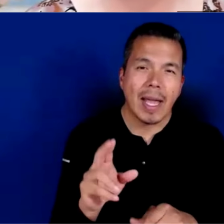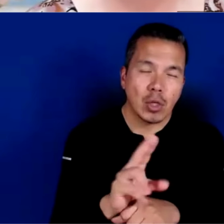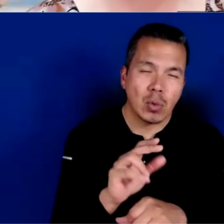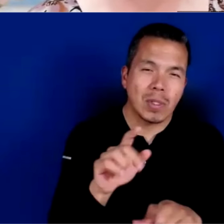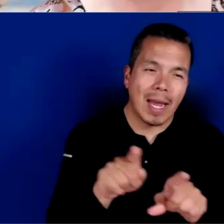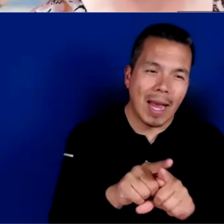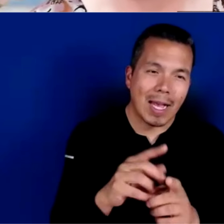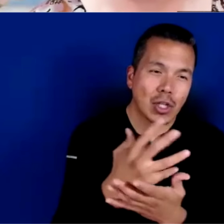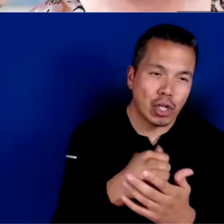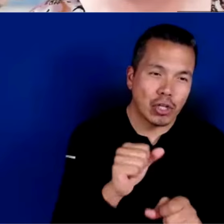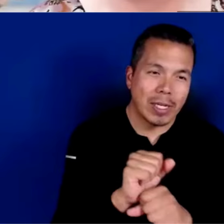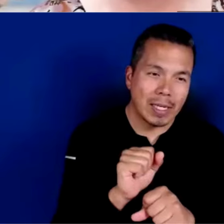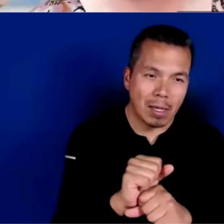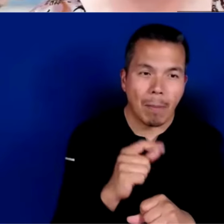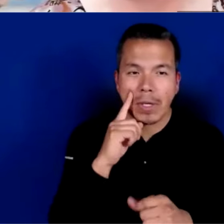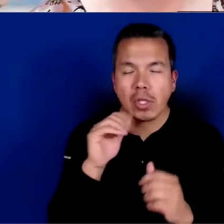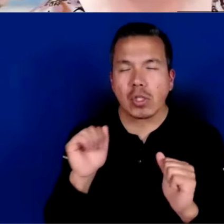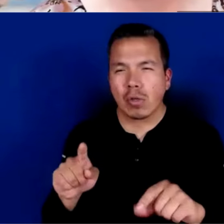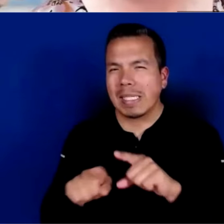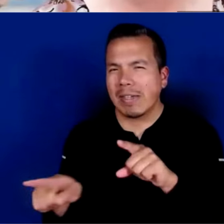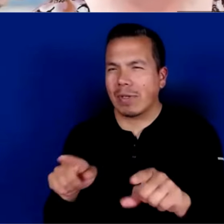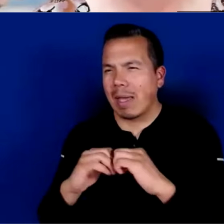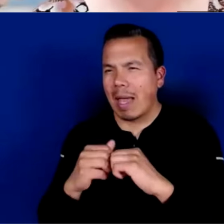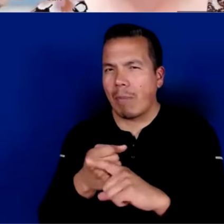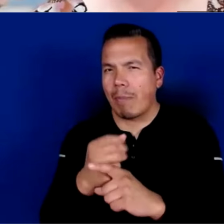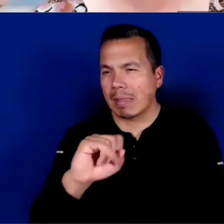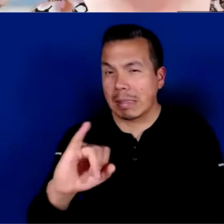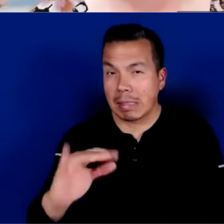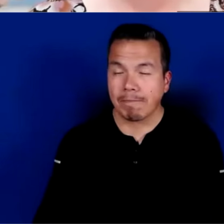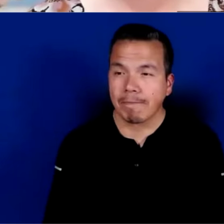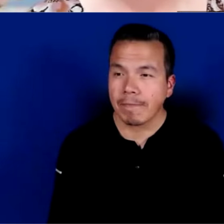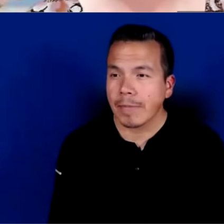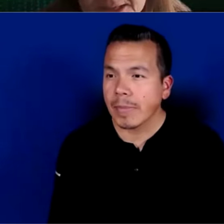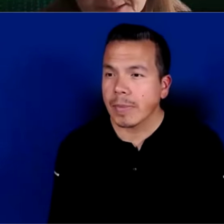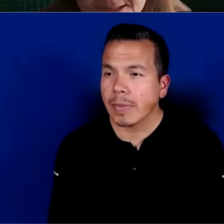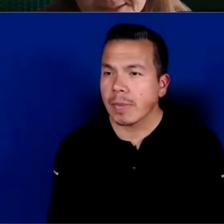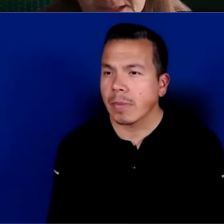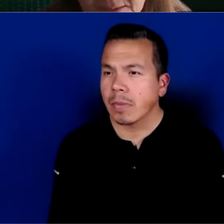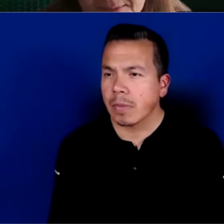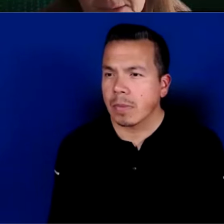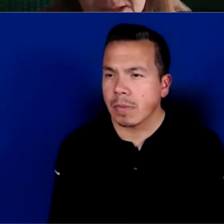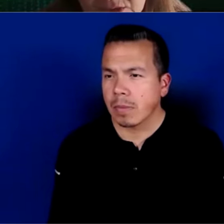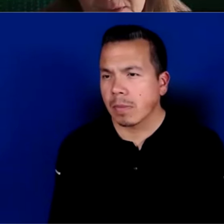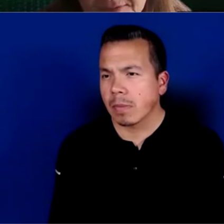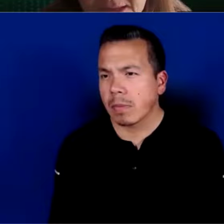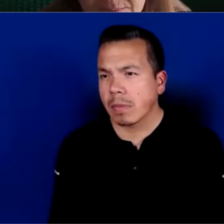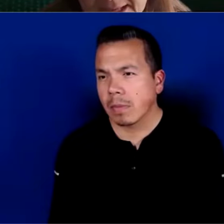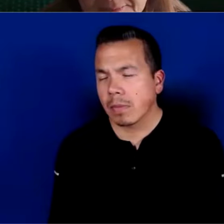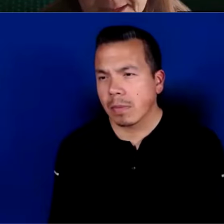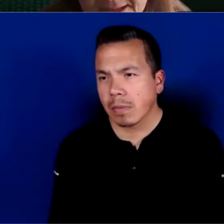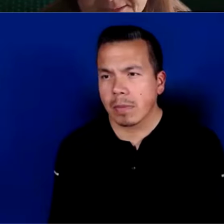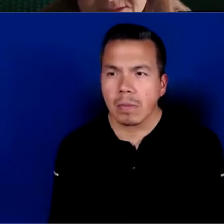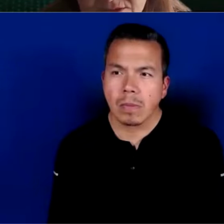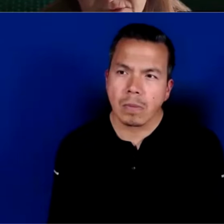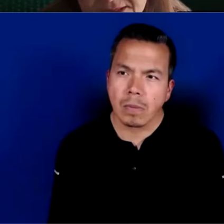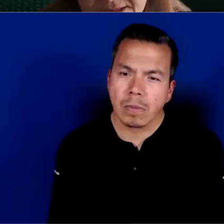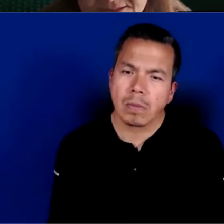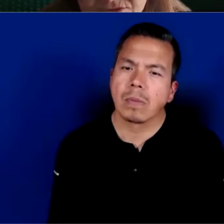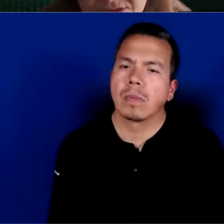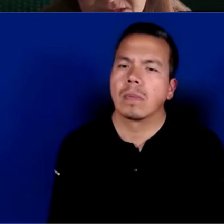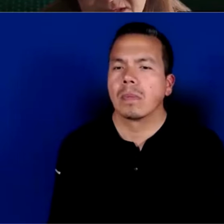be differences in how it impacts your SSI. Someone again is asking about, can you have payable and pass?